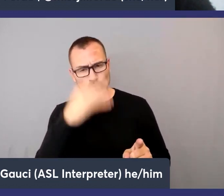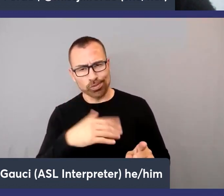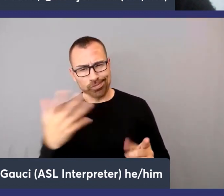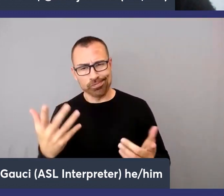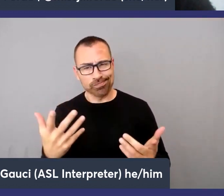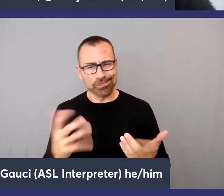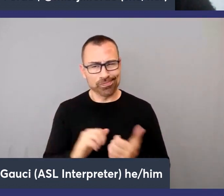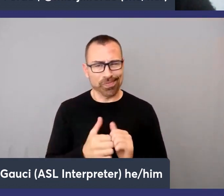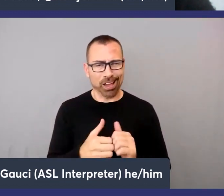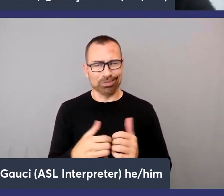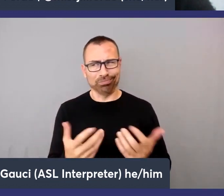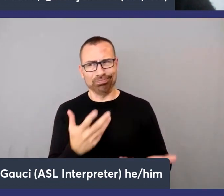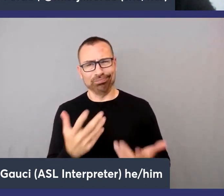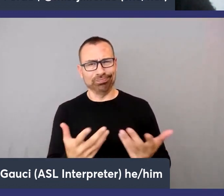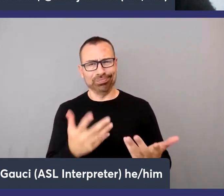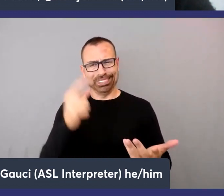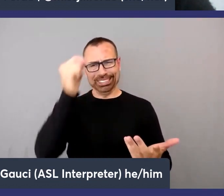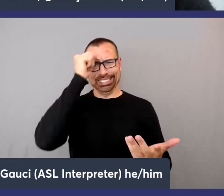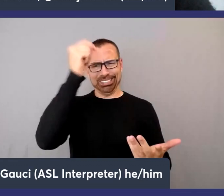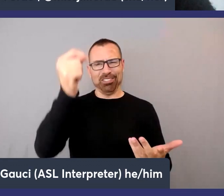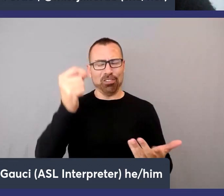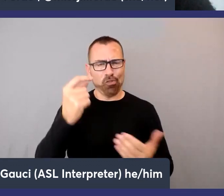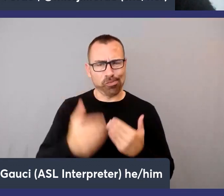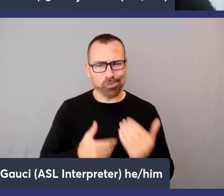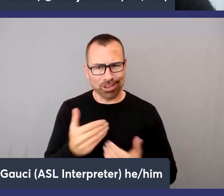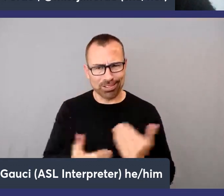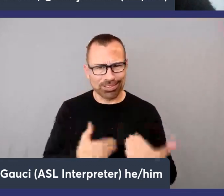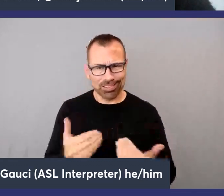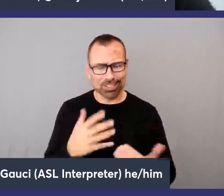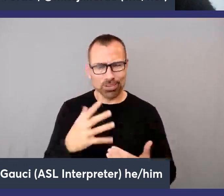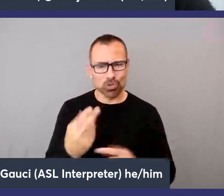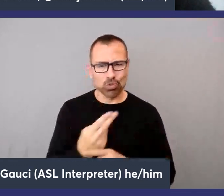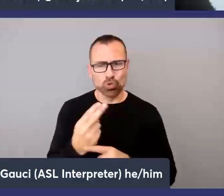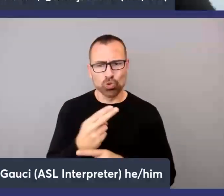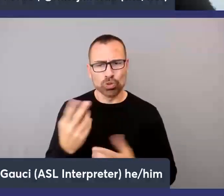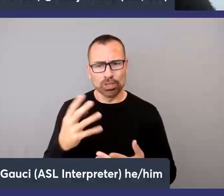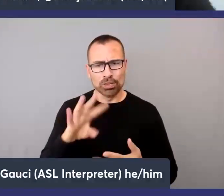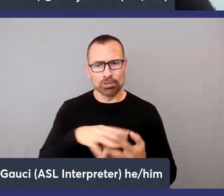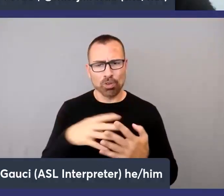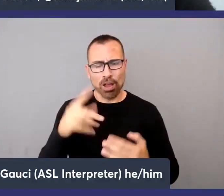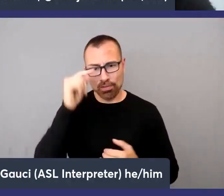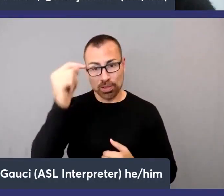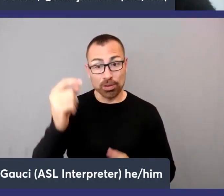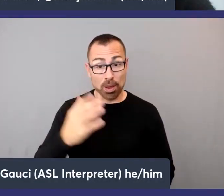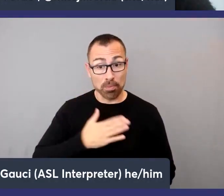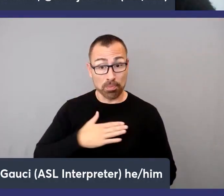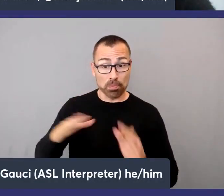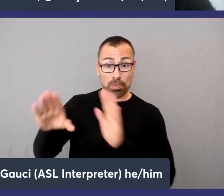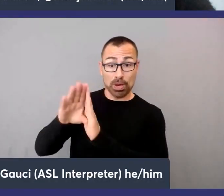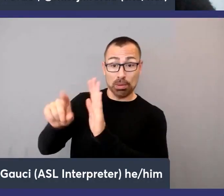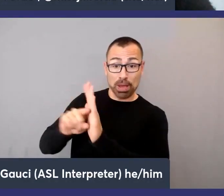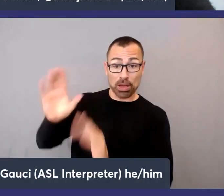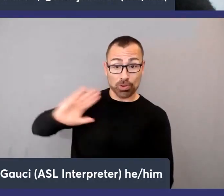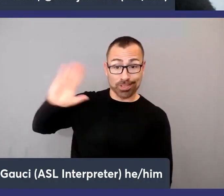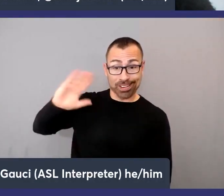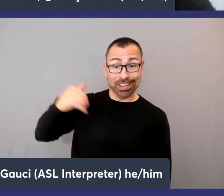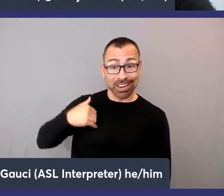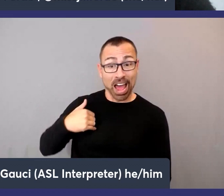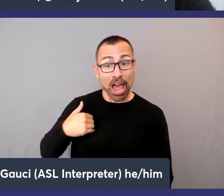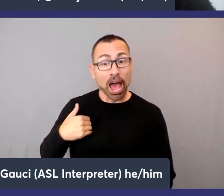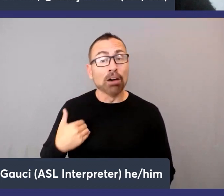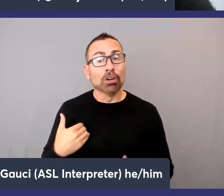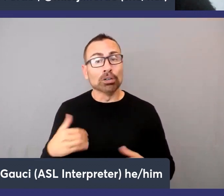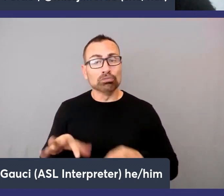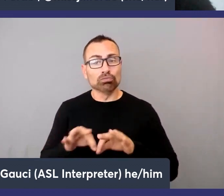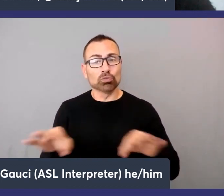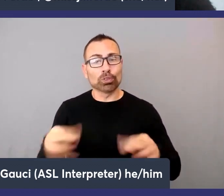underpinnings of how it's processing those from using graph theory. I mean, my background is I actually got a degree in electrical engineering, had